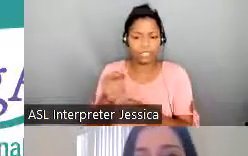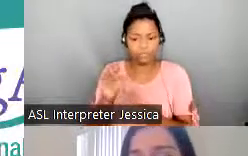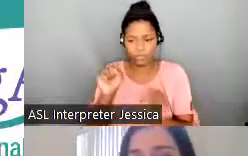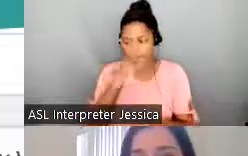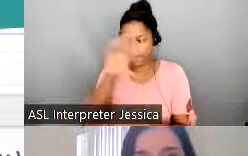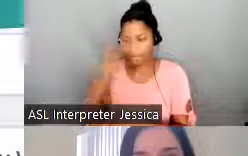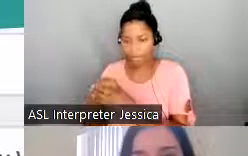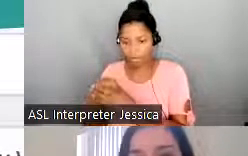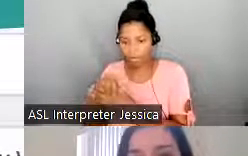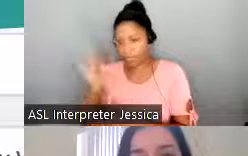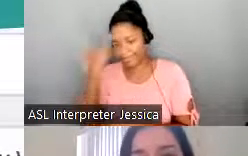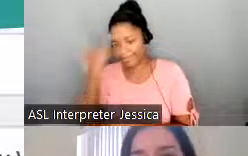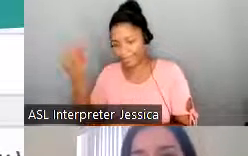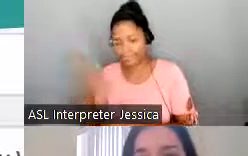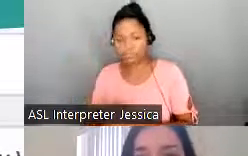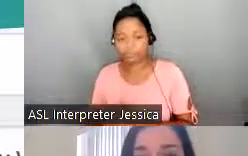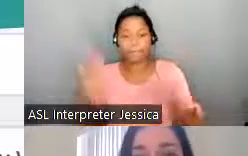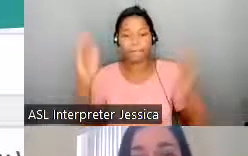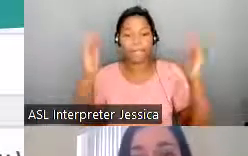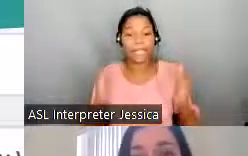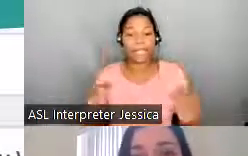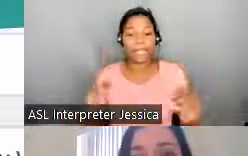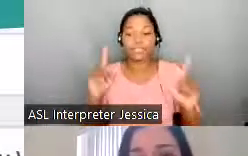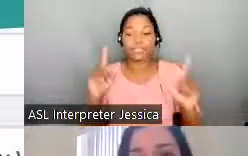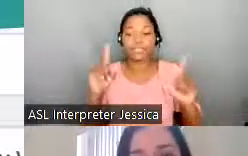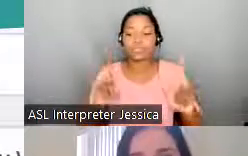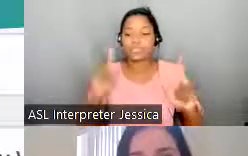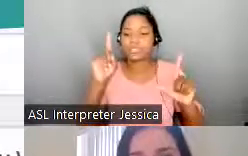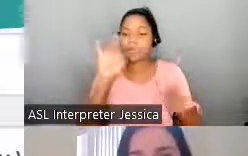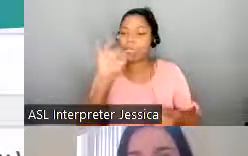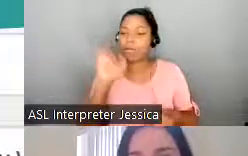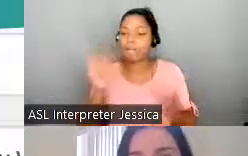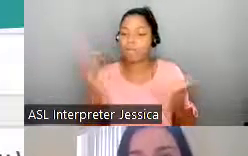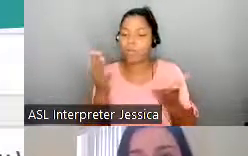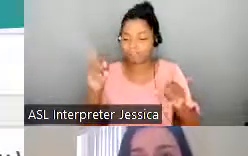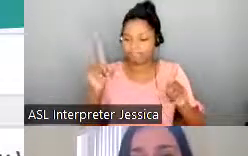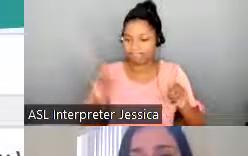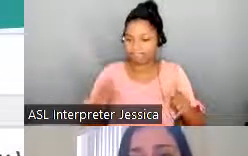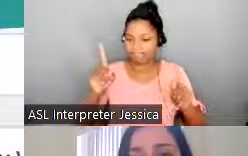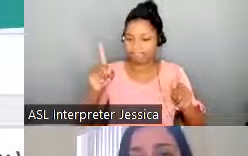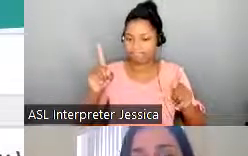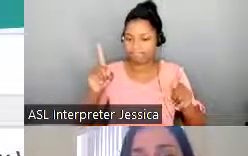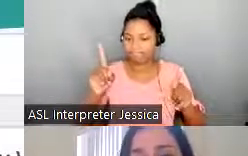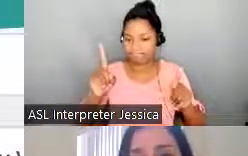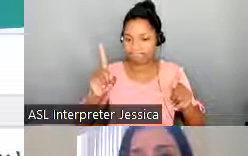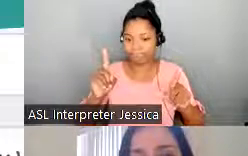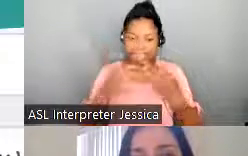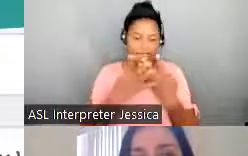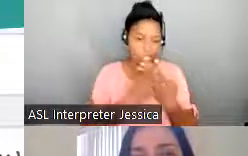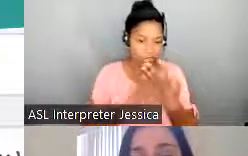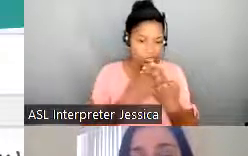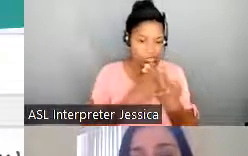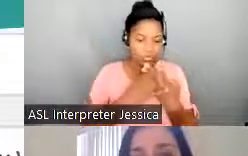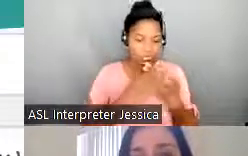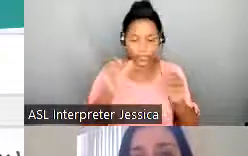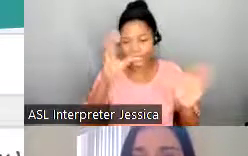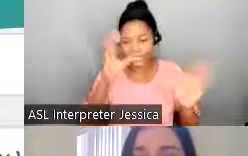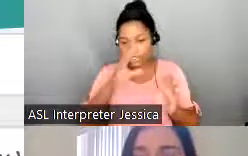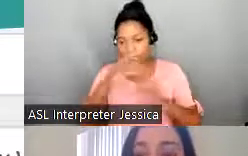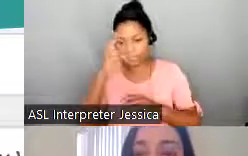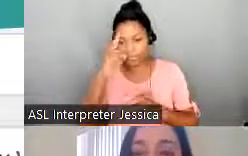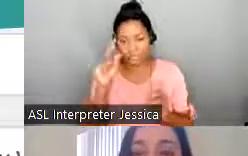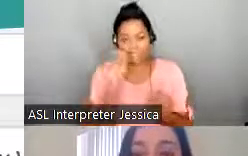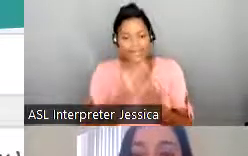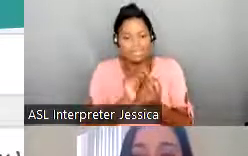The next slide just has a screenshot of the Innovations Hub. The hub is searchable and filterable, so that means you can search for a keyword